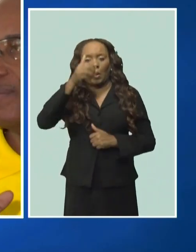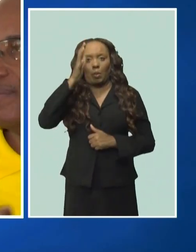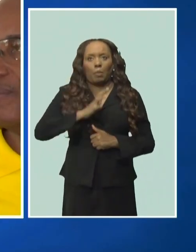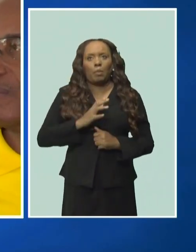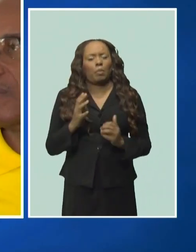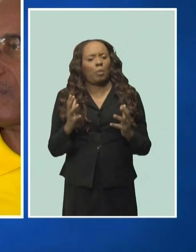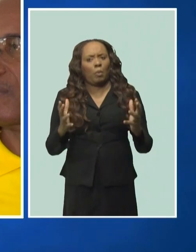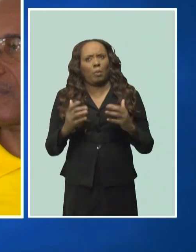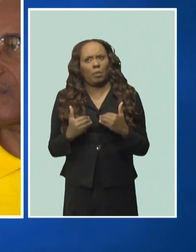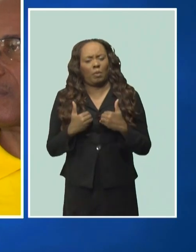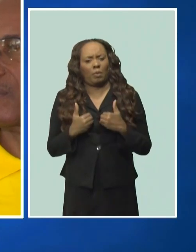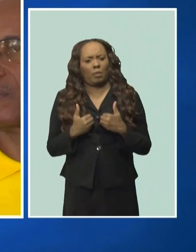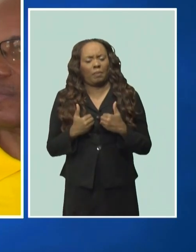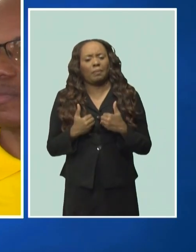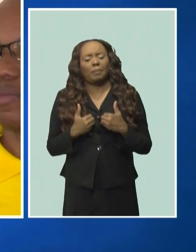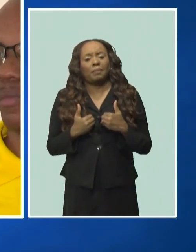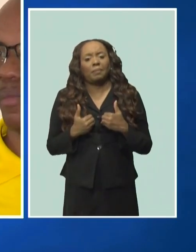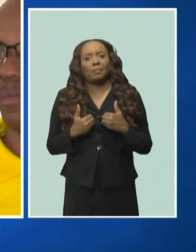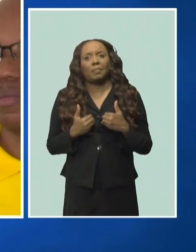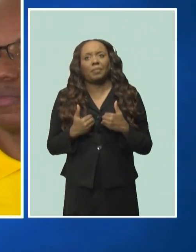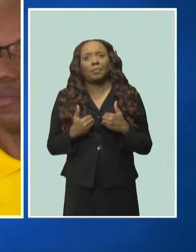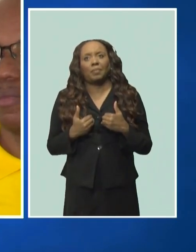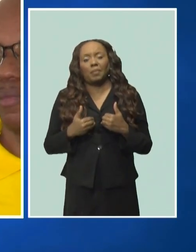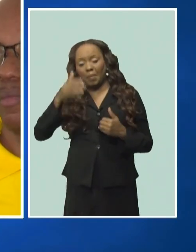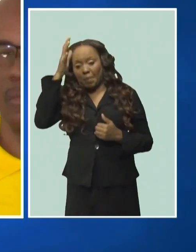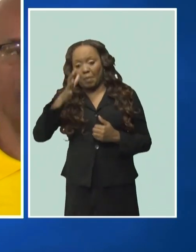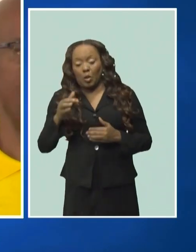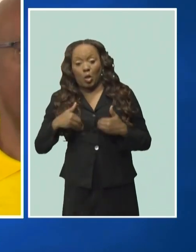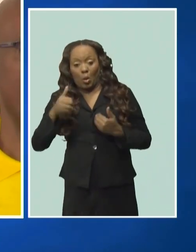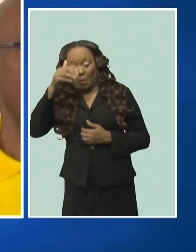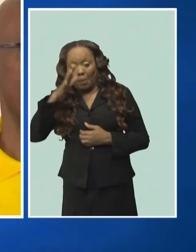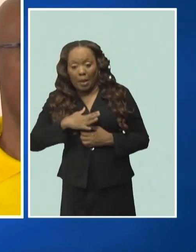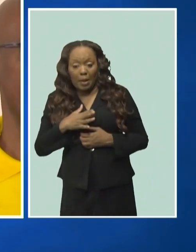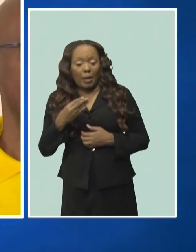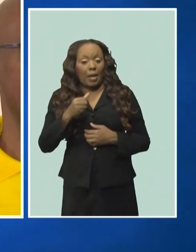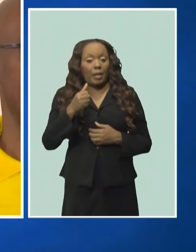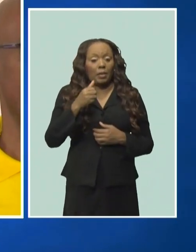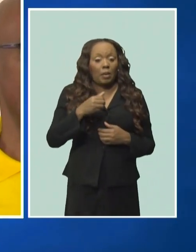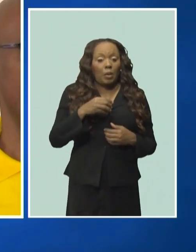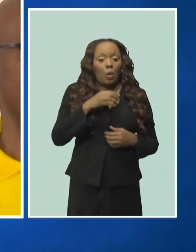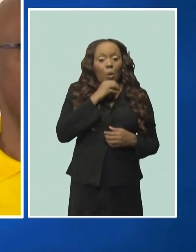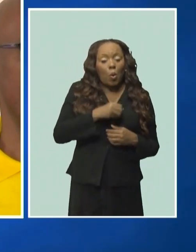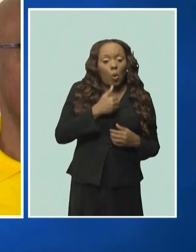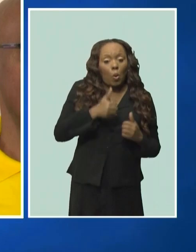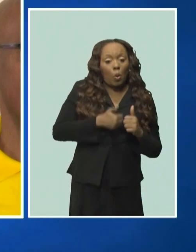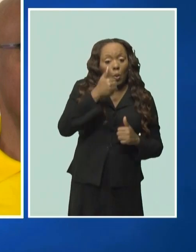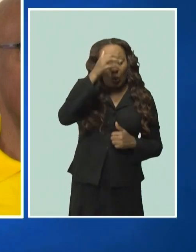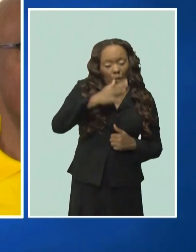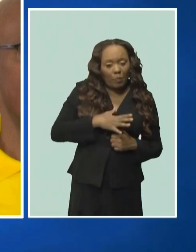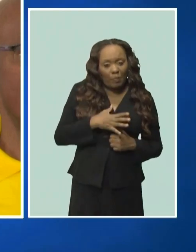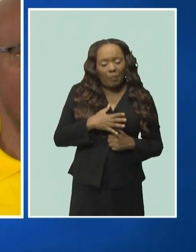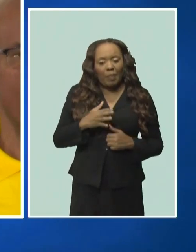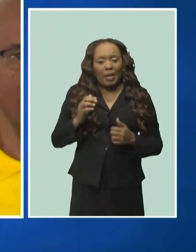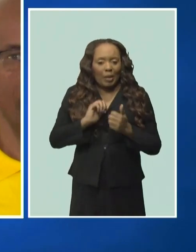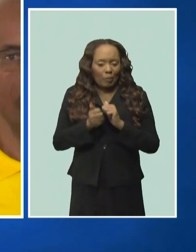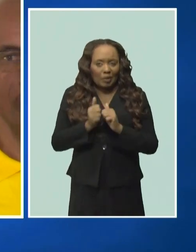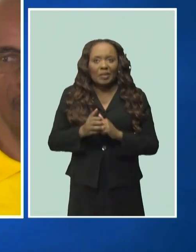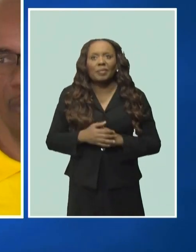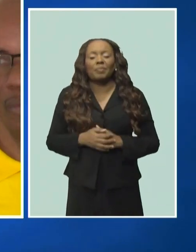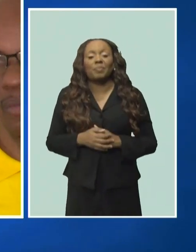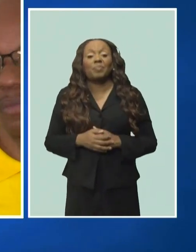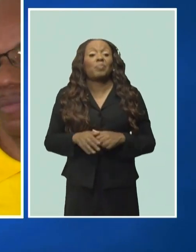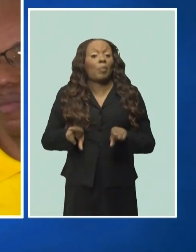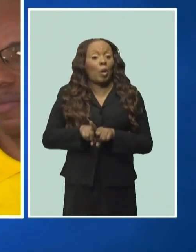some guys that Mr. Young will know. We also have badminton this year. Badminton is finally coming on board, and the